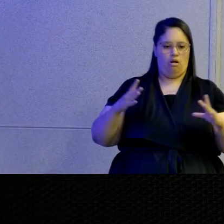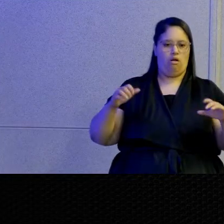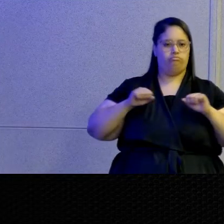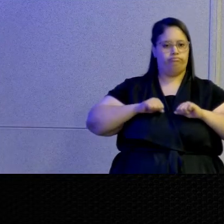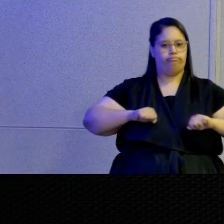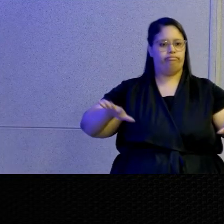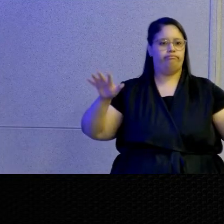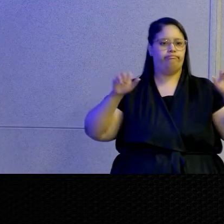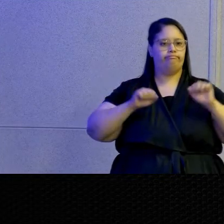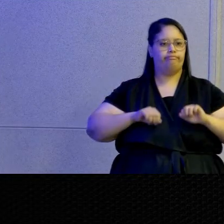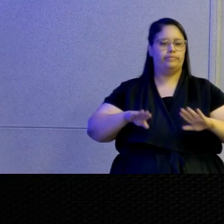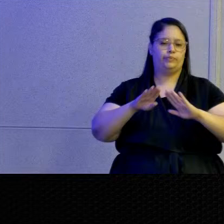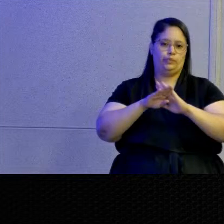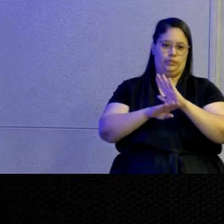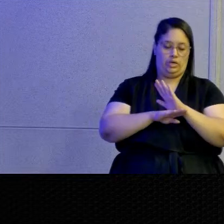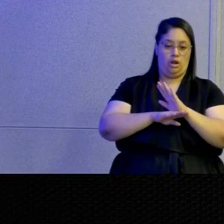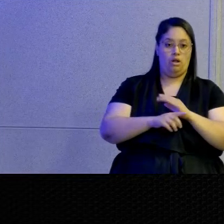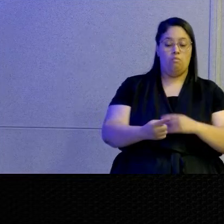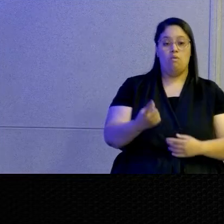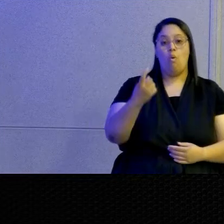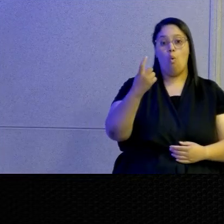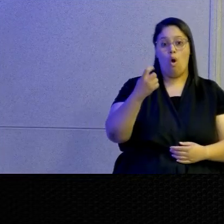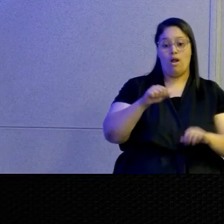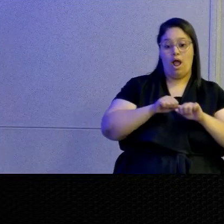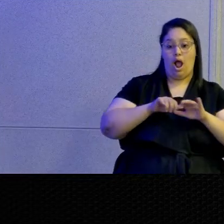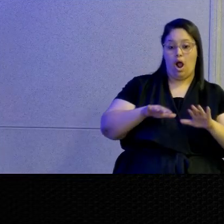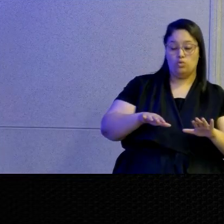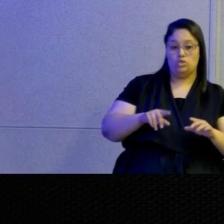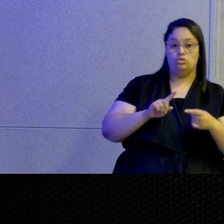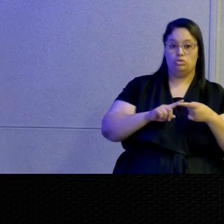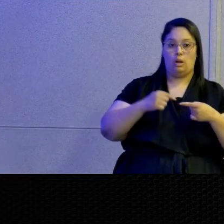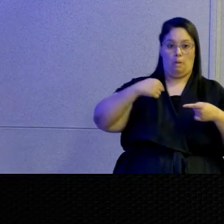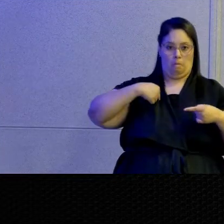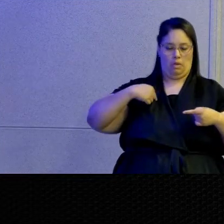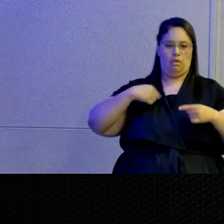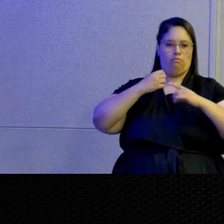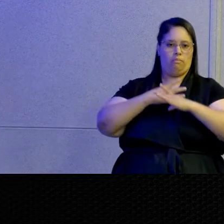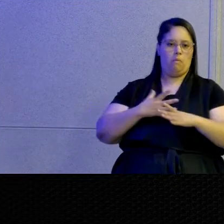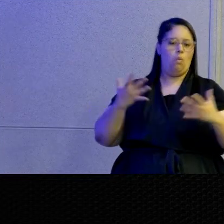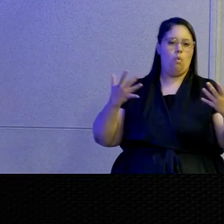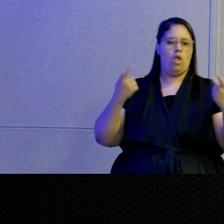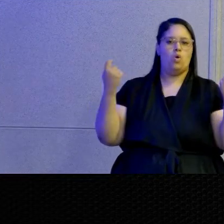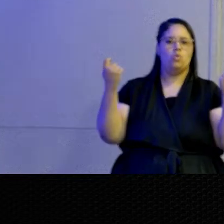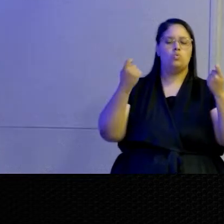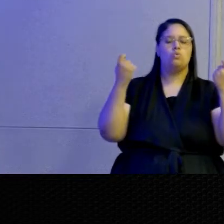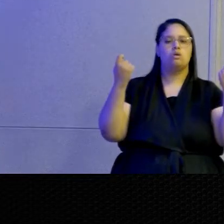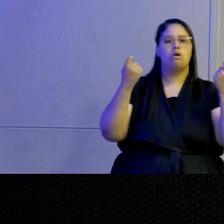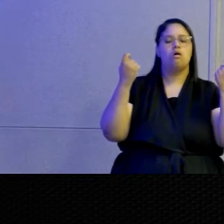outreach programs. And one of those outreach is the one that I embarked in the rural